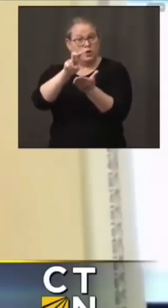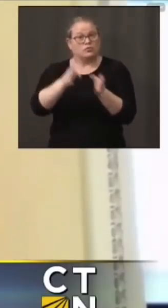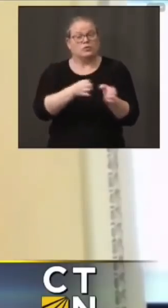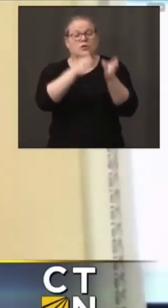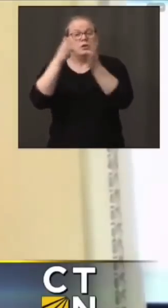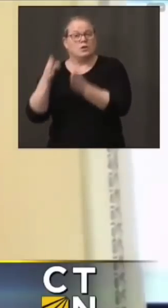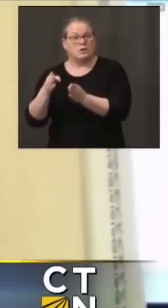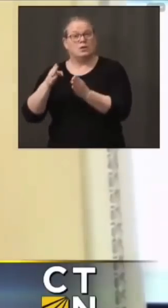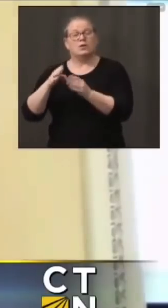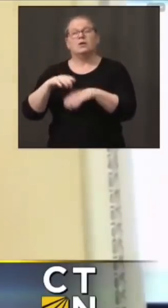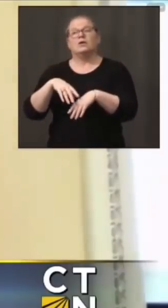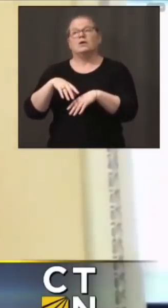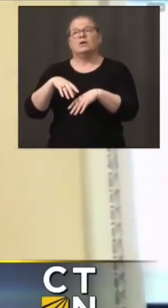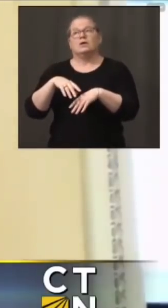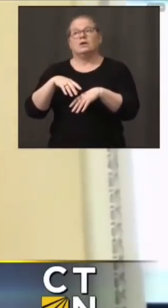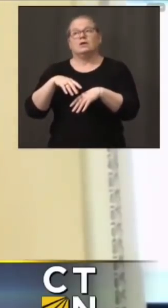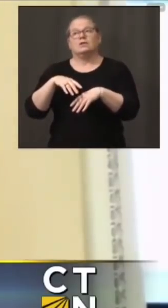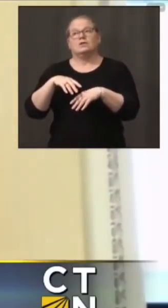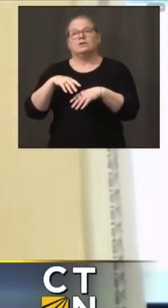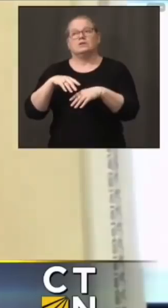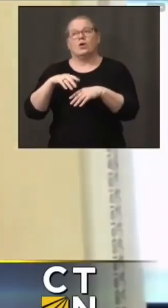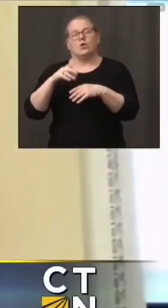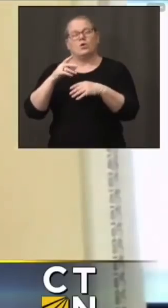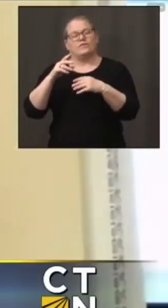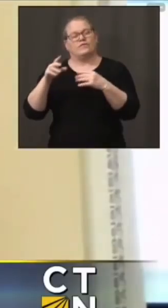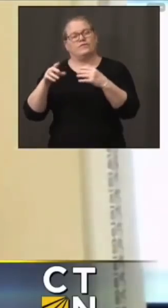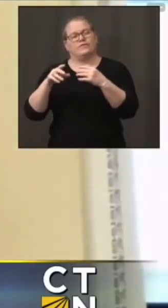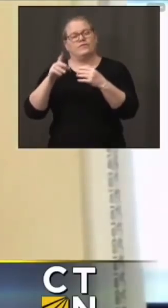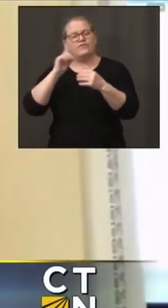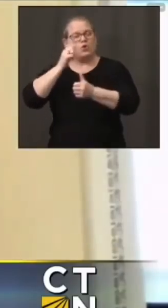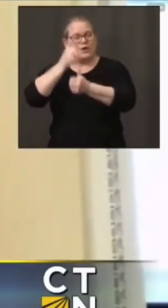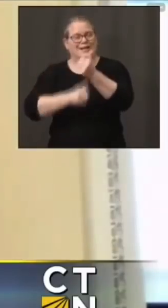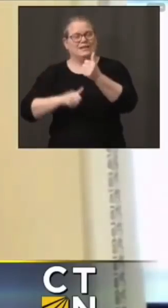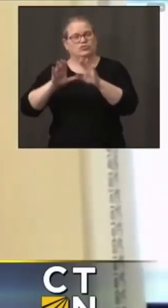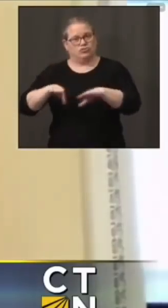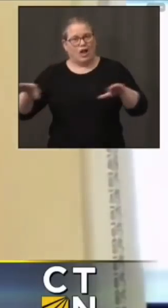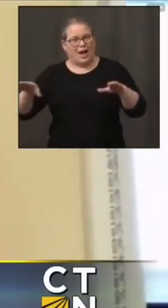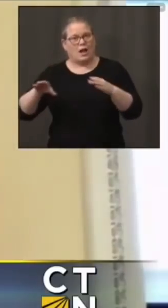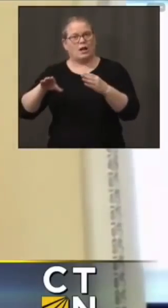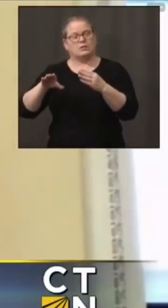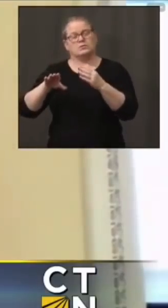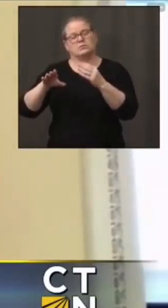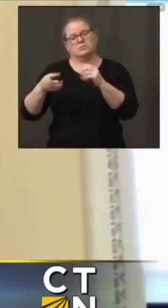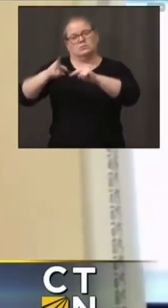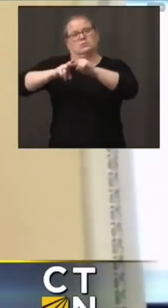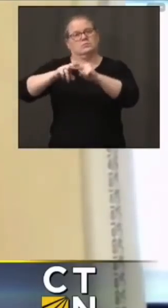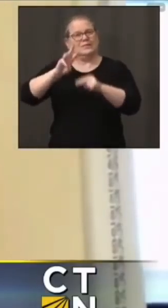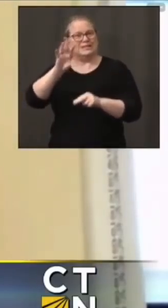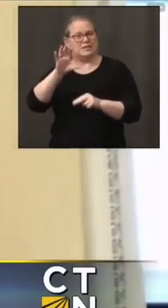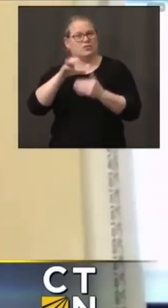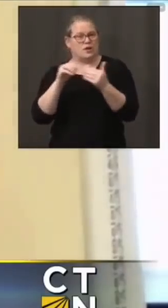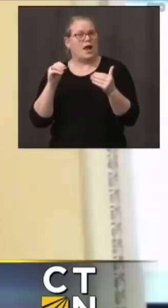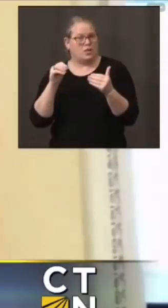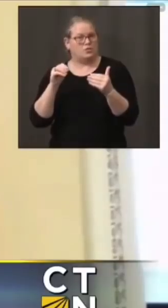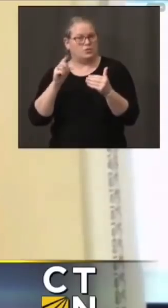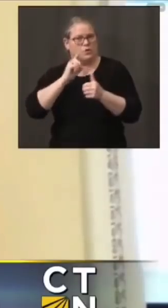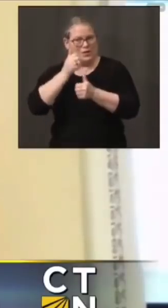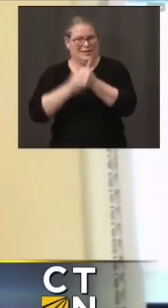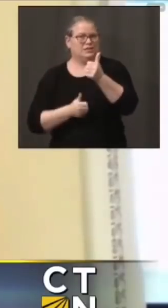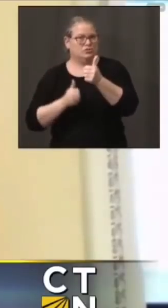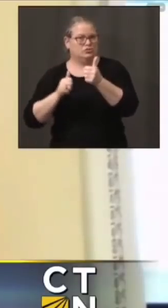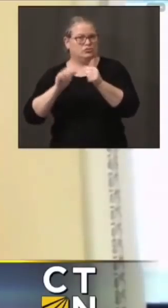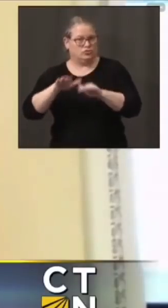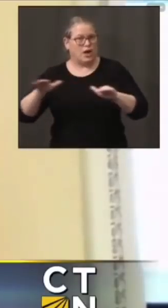and or an additional $600 for each qualifying child. And